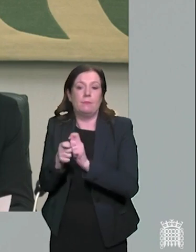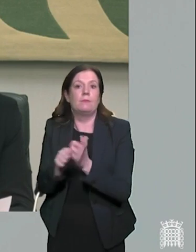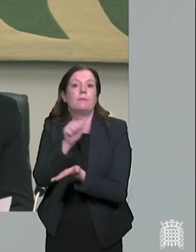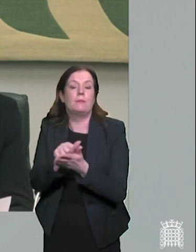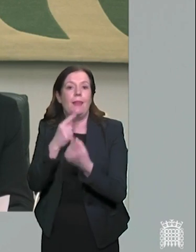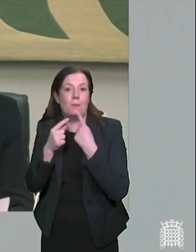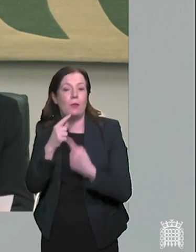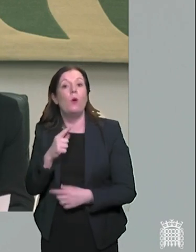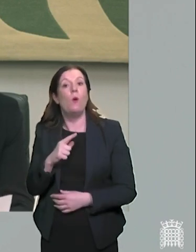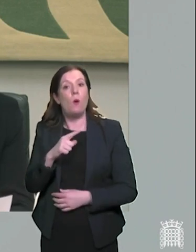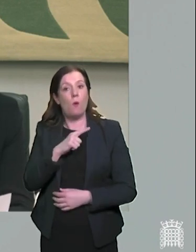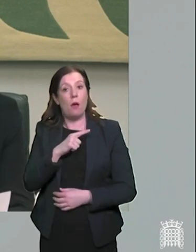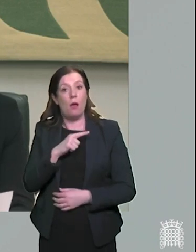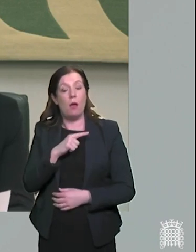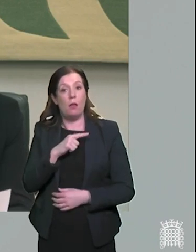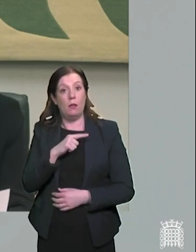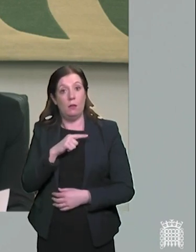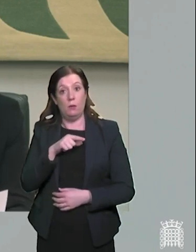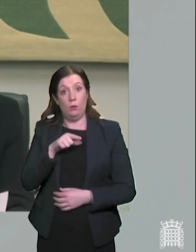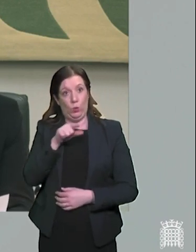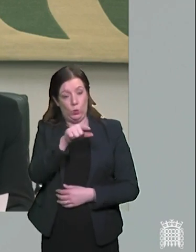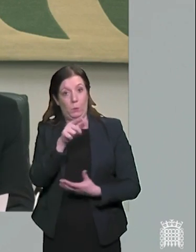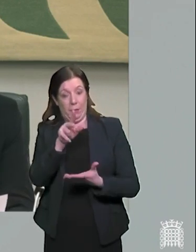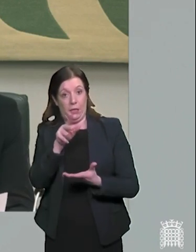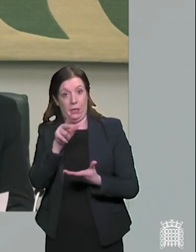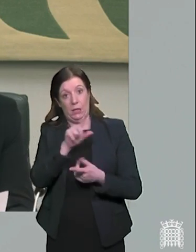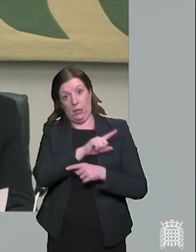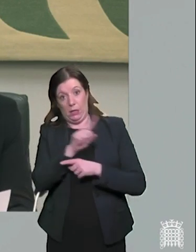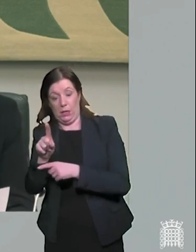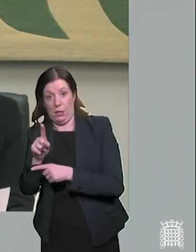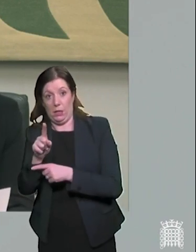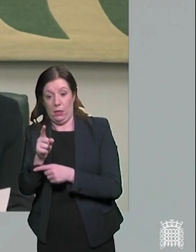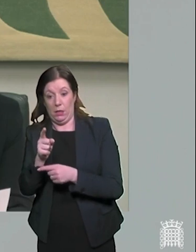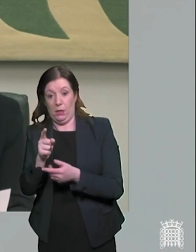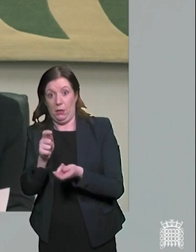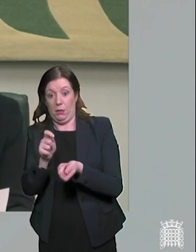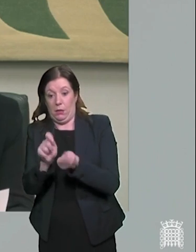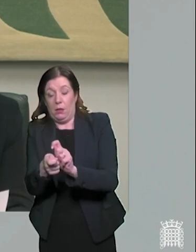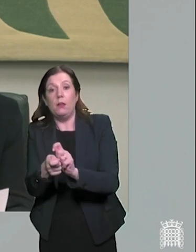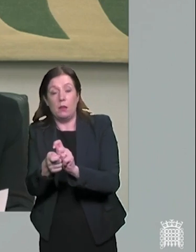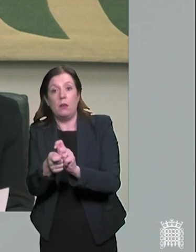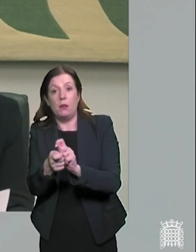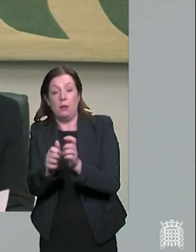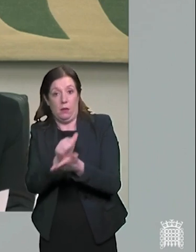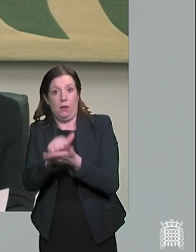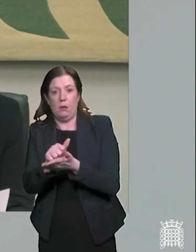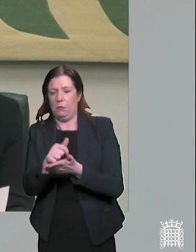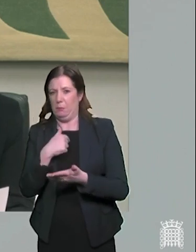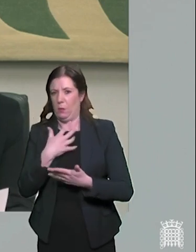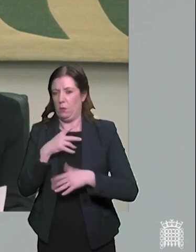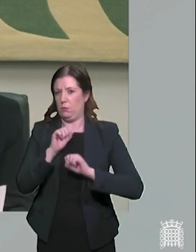discussion about you having corrected the record, and I just want to explore one aspect of that and put this to